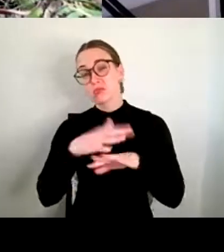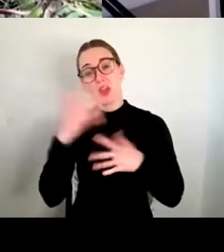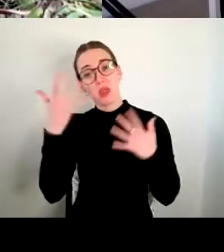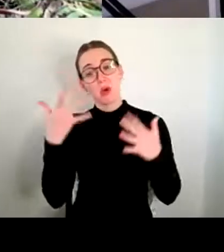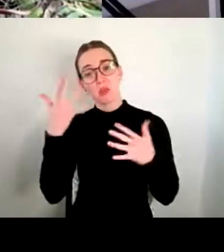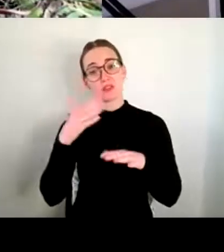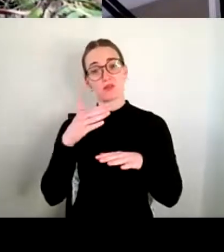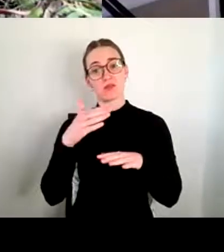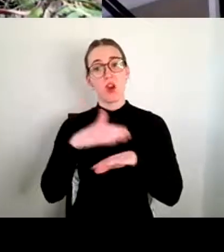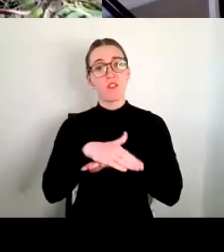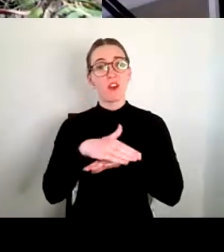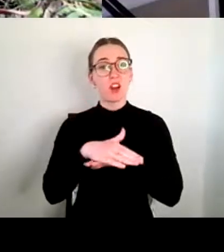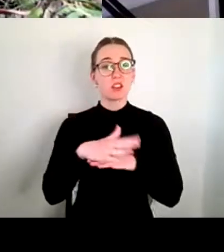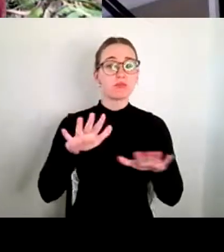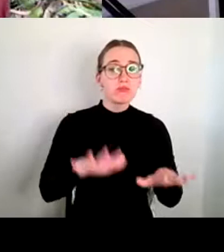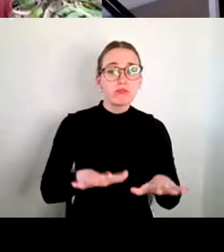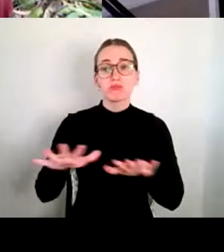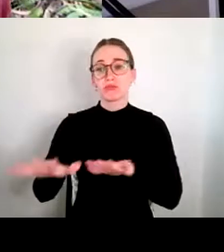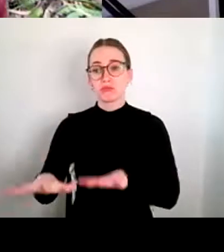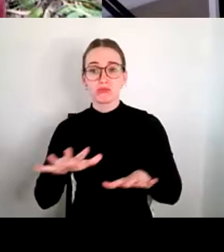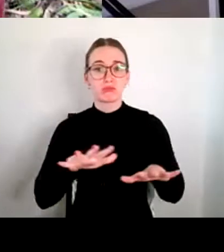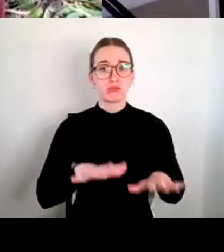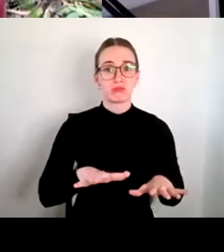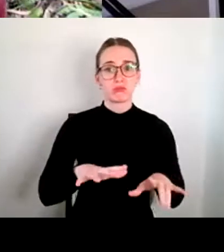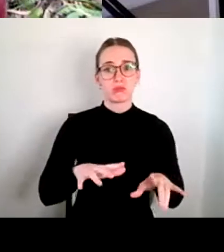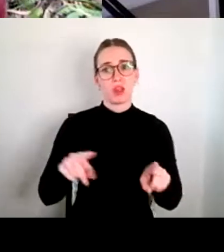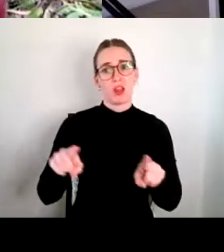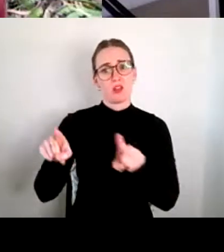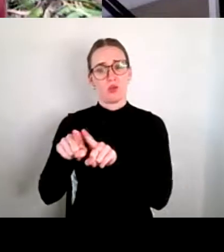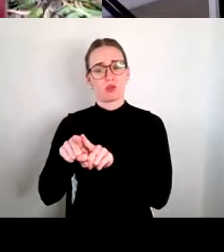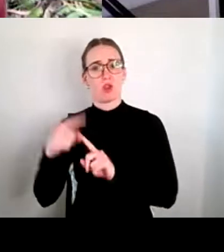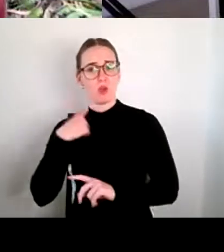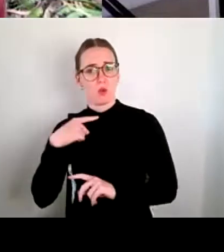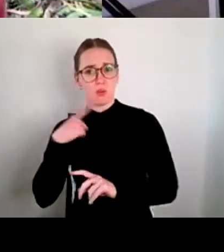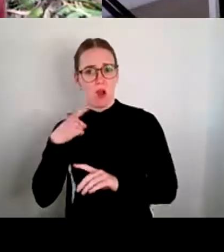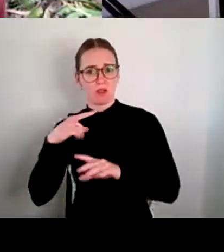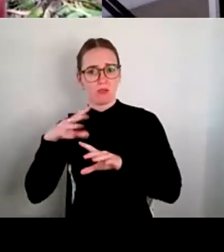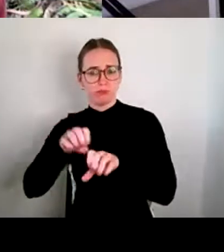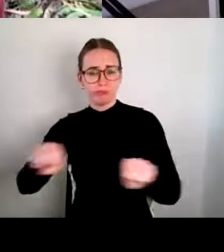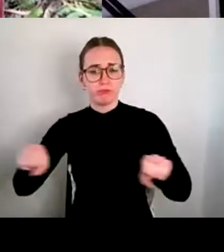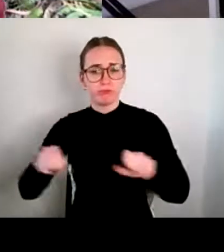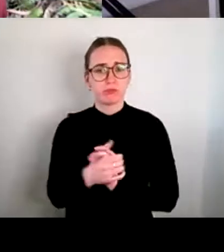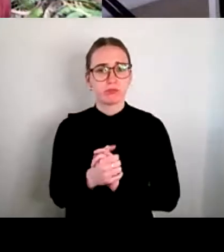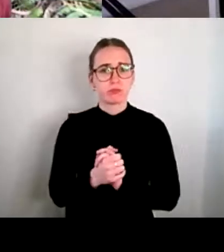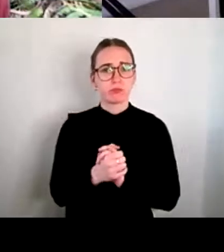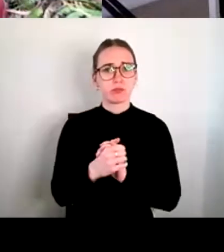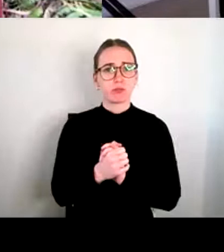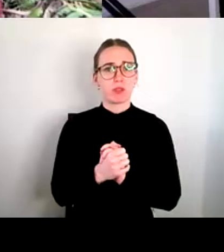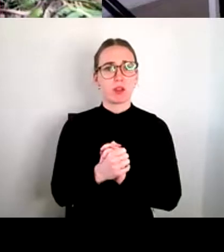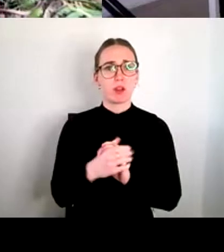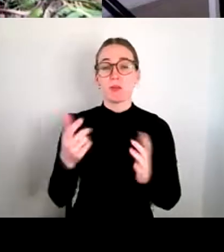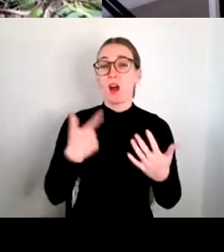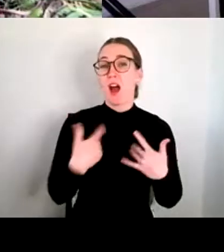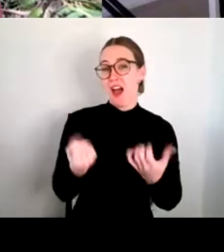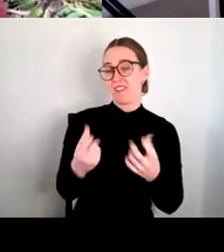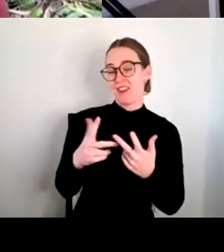radical proposition and the privilege within that? Or I do have other questions for you, but if you want to add